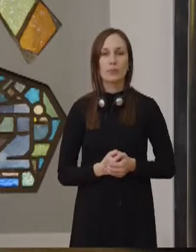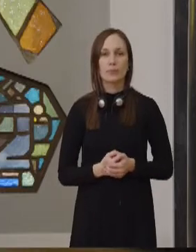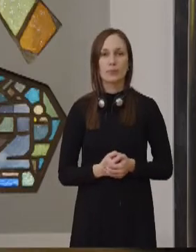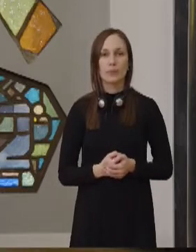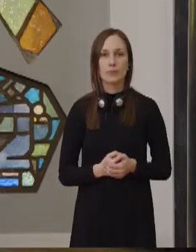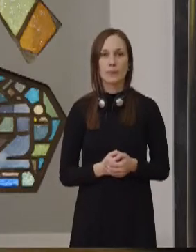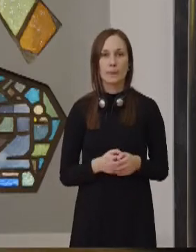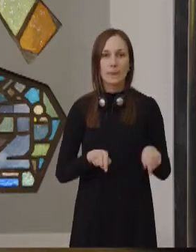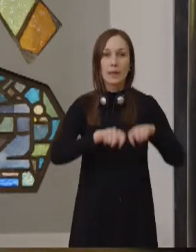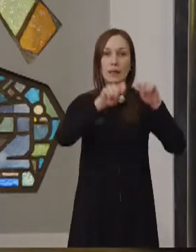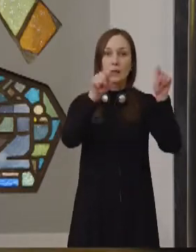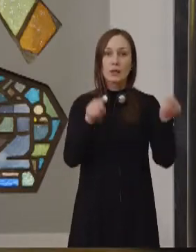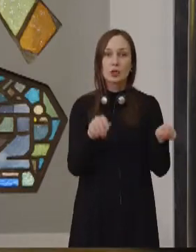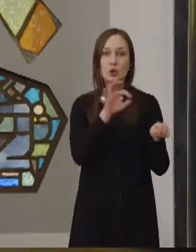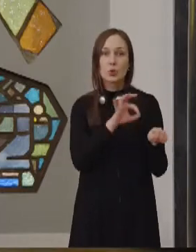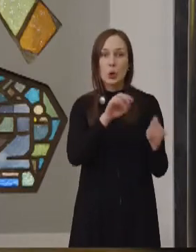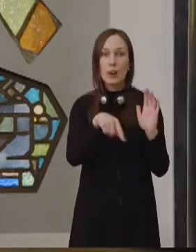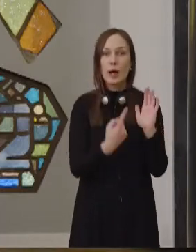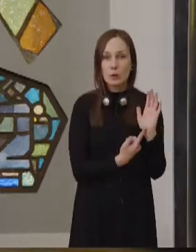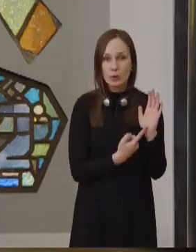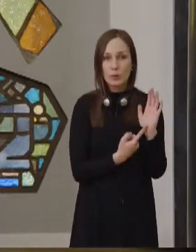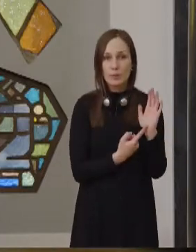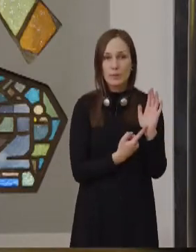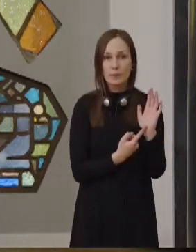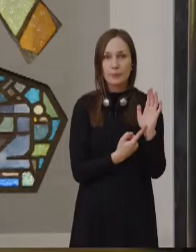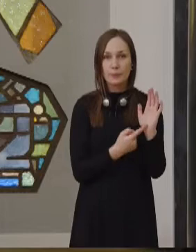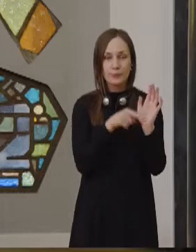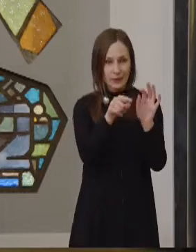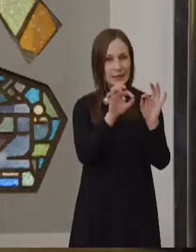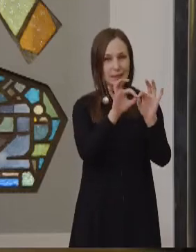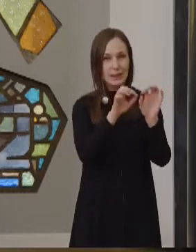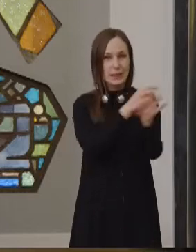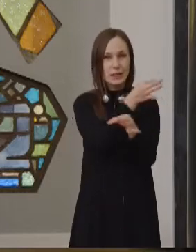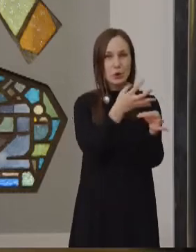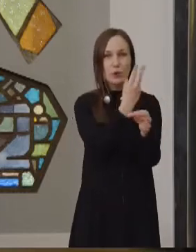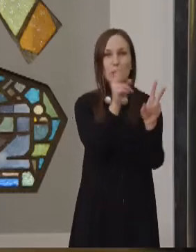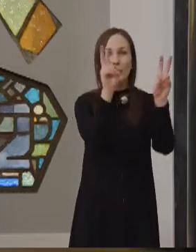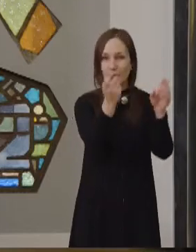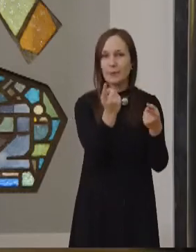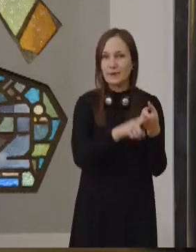Gal pradžioje pradėkim nuo to klausimo, koks yra ir formuluojamas diskusijos